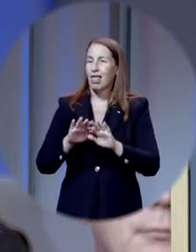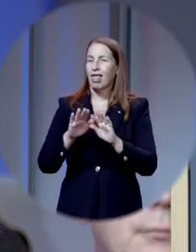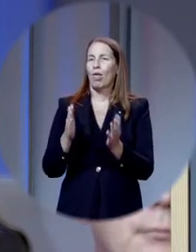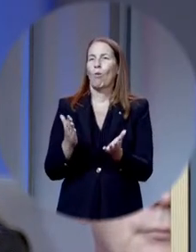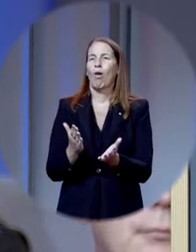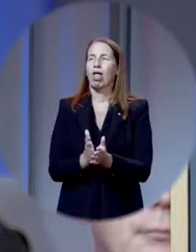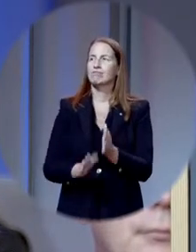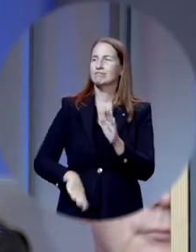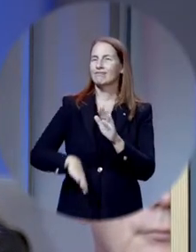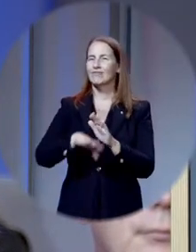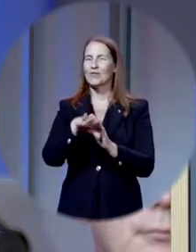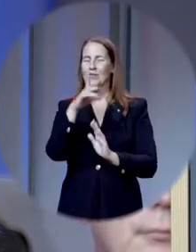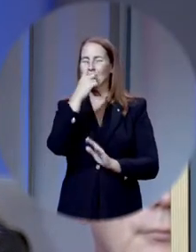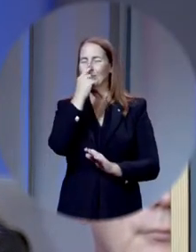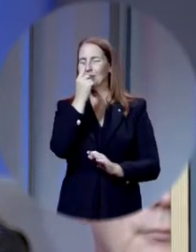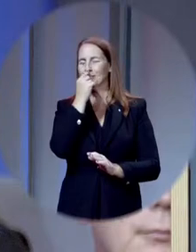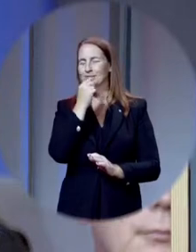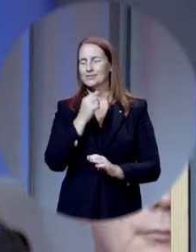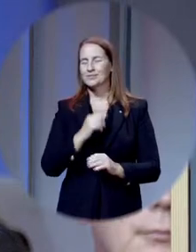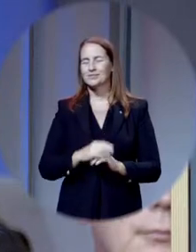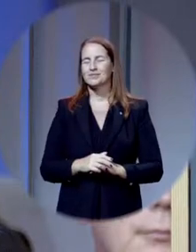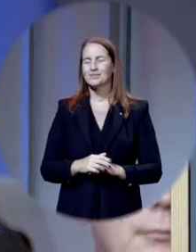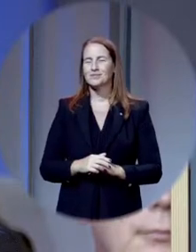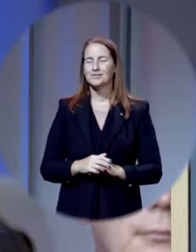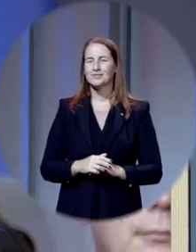full of possibility and opportunity.